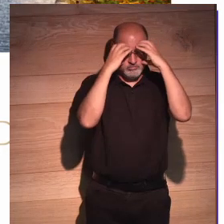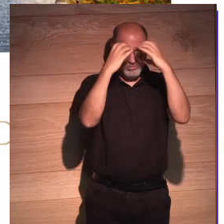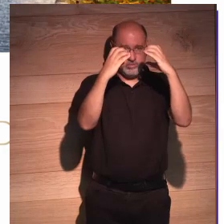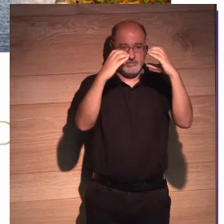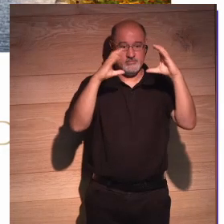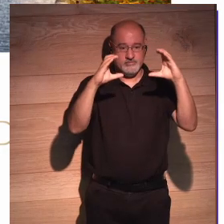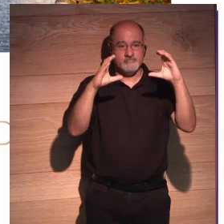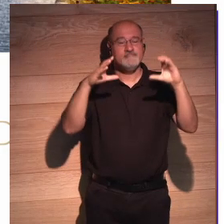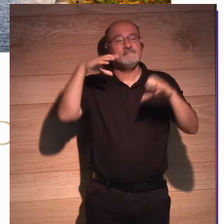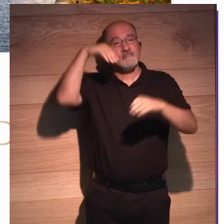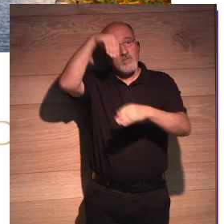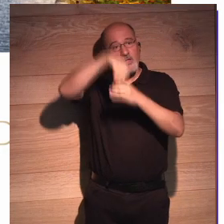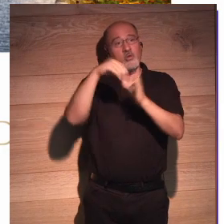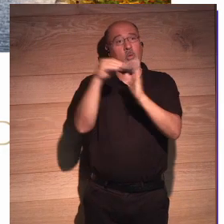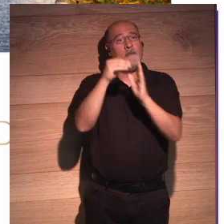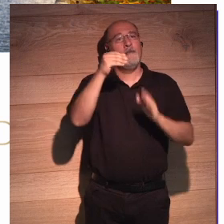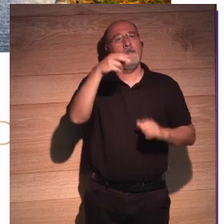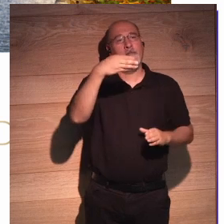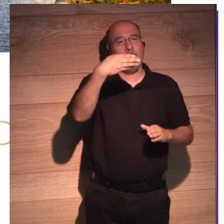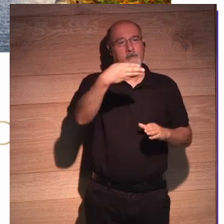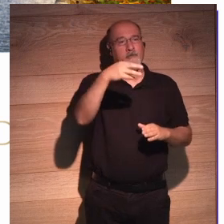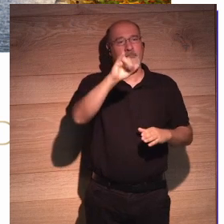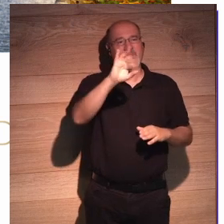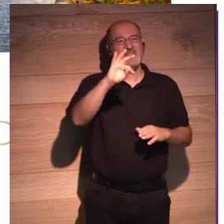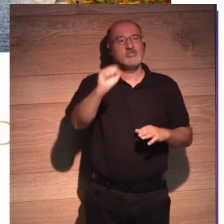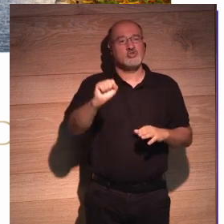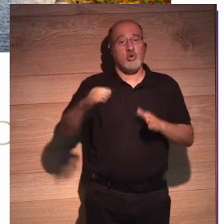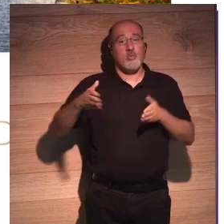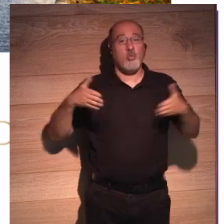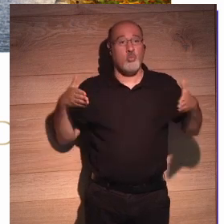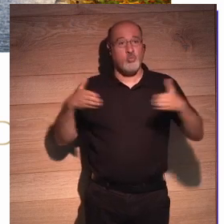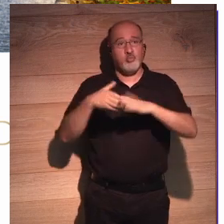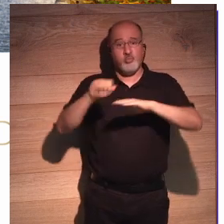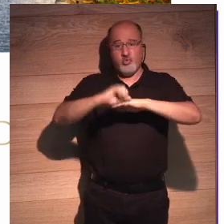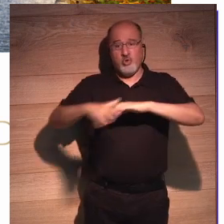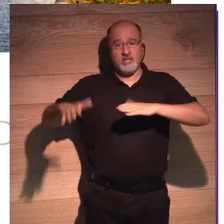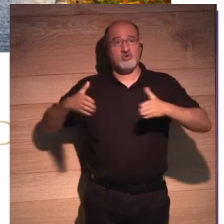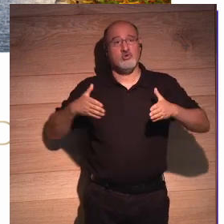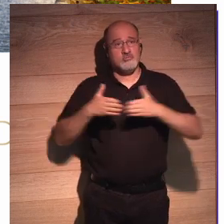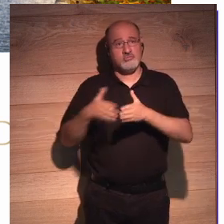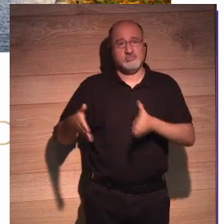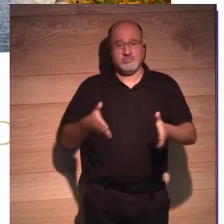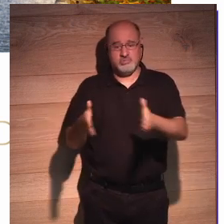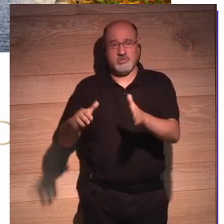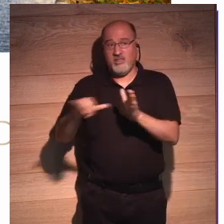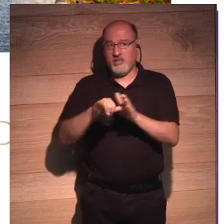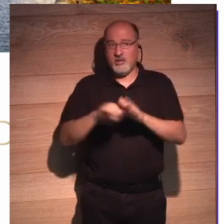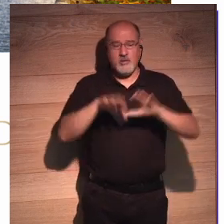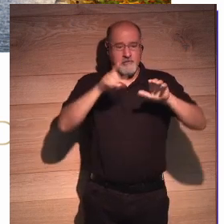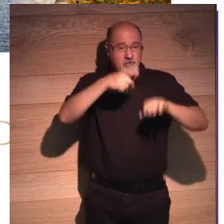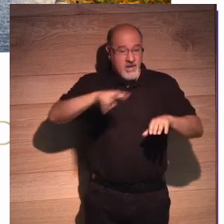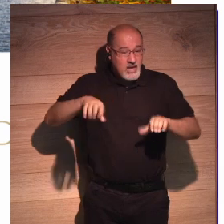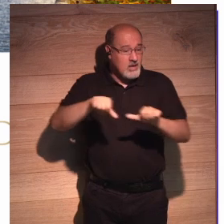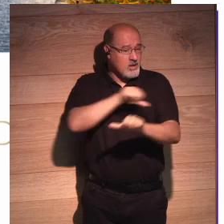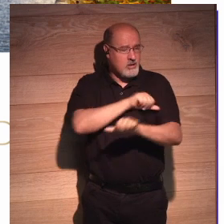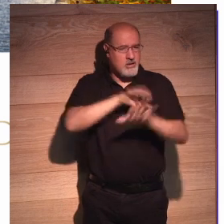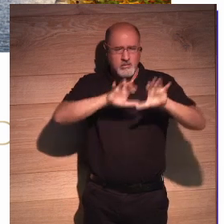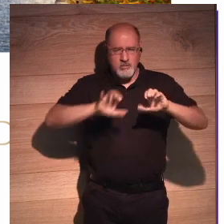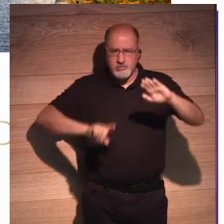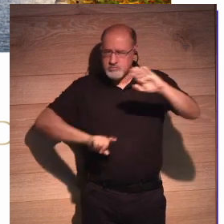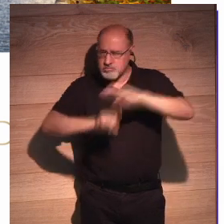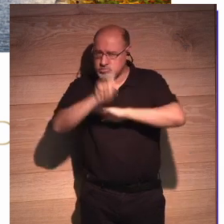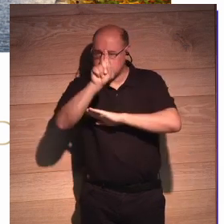Bristol, and we've learned so much over the last few months that my view of content has expanded sort